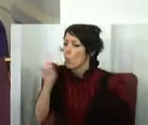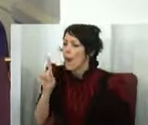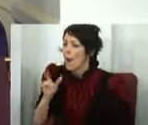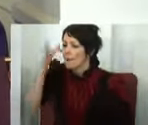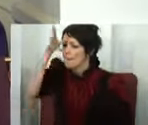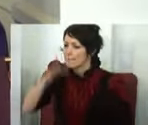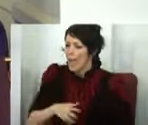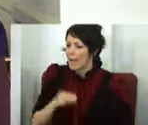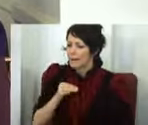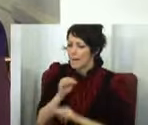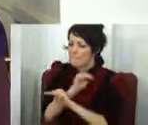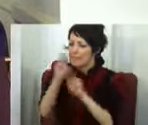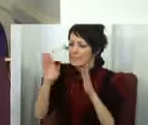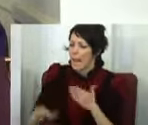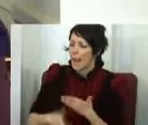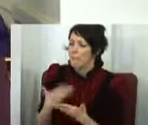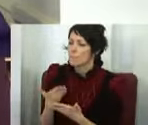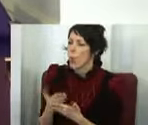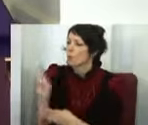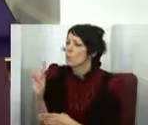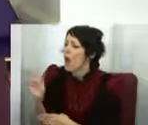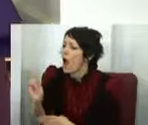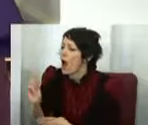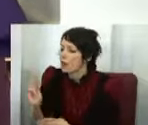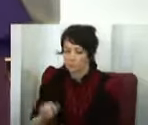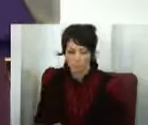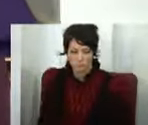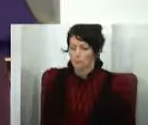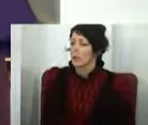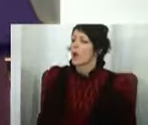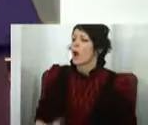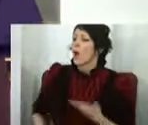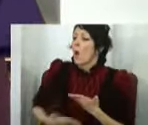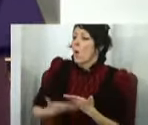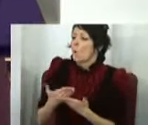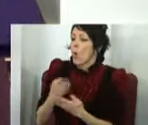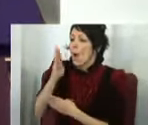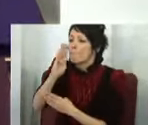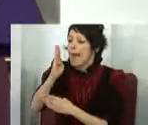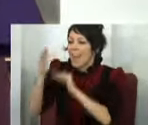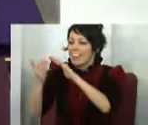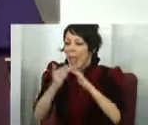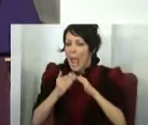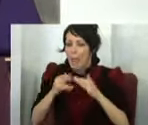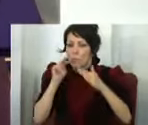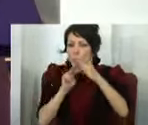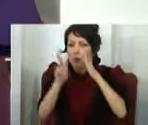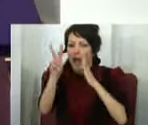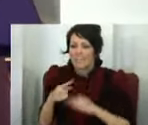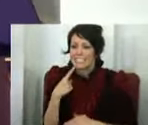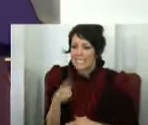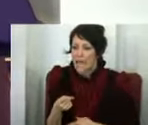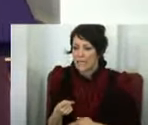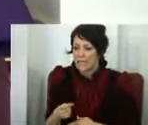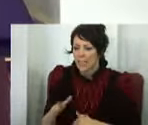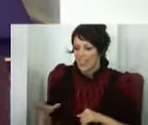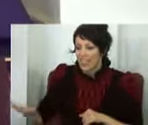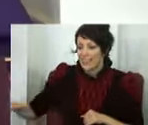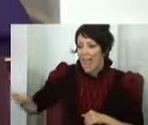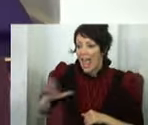be born?" They told him, "He will be born in Bethlehem, just as the prophet wrote, 'Bethlehem in the land of